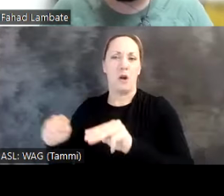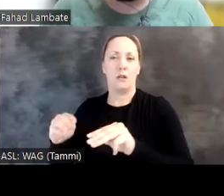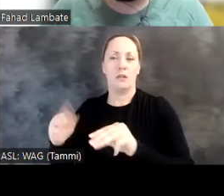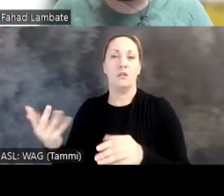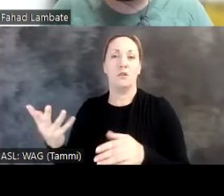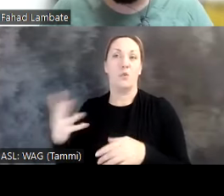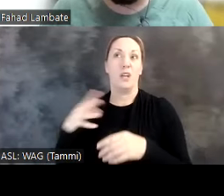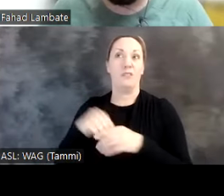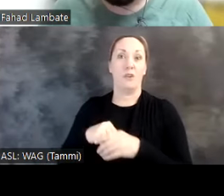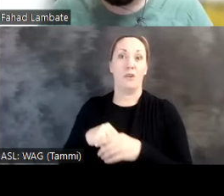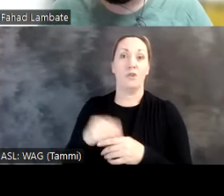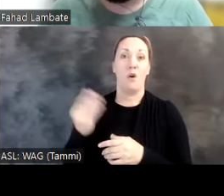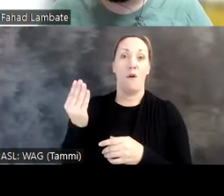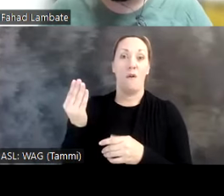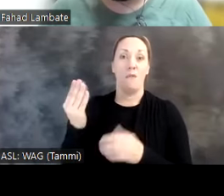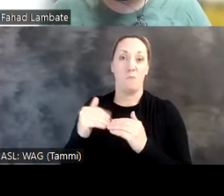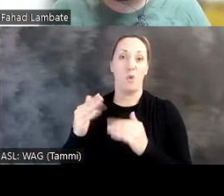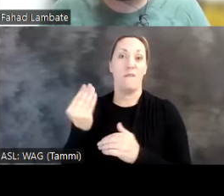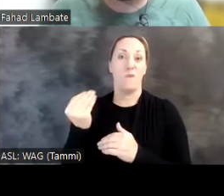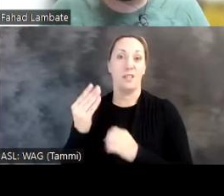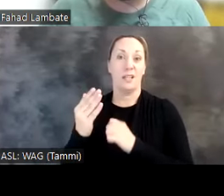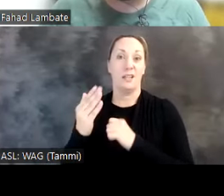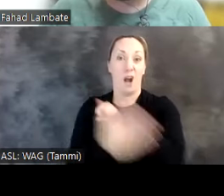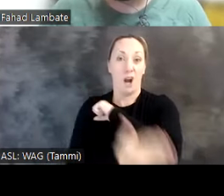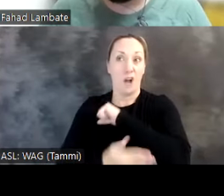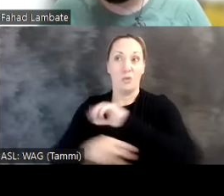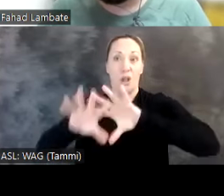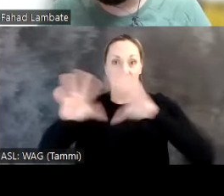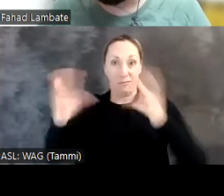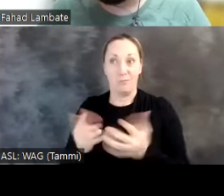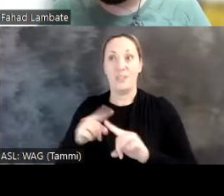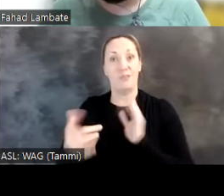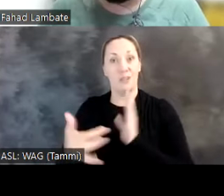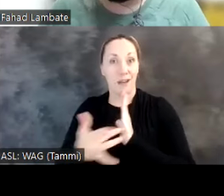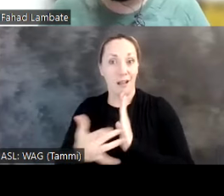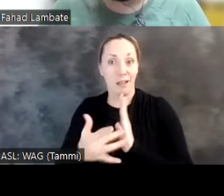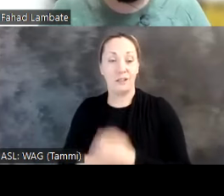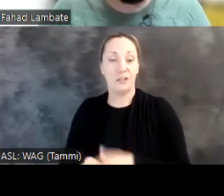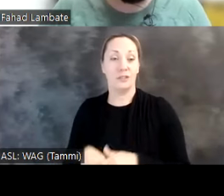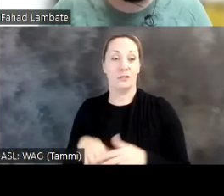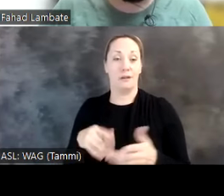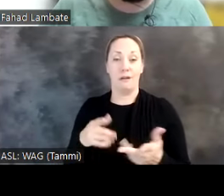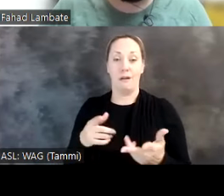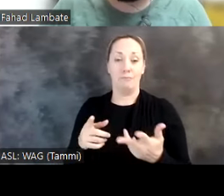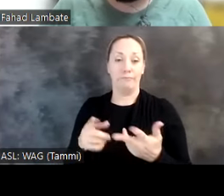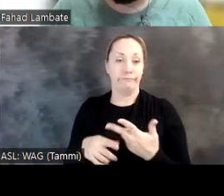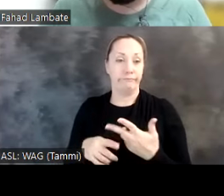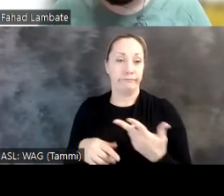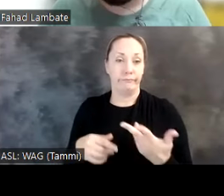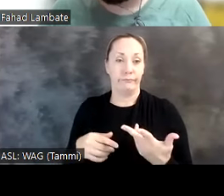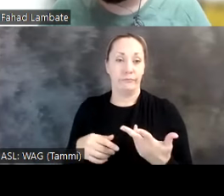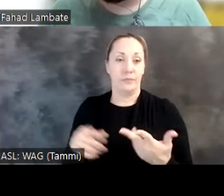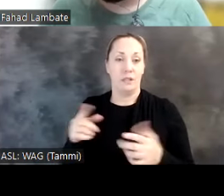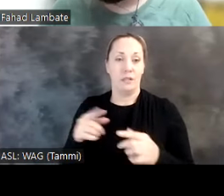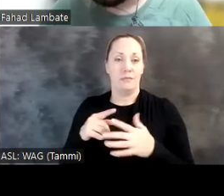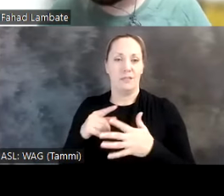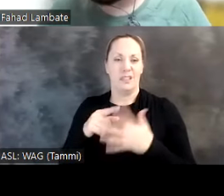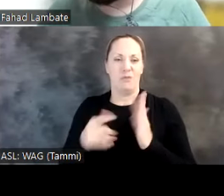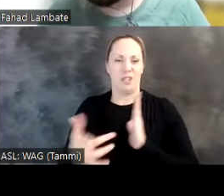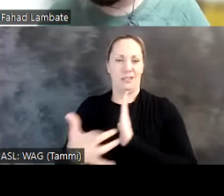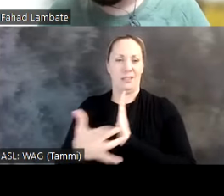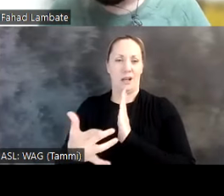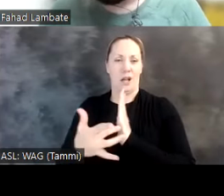countries across the globe to service different technologies like fintech, edtech, be it retail and other